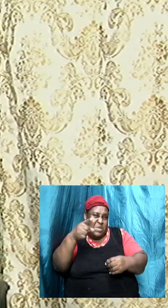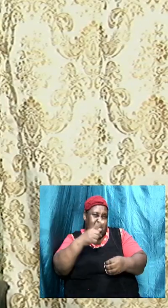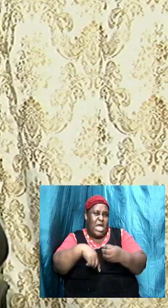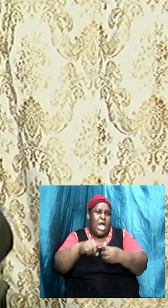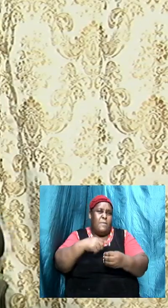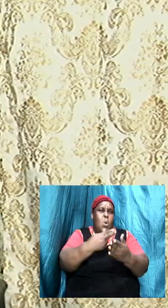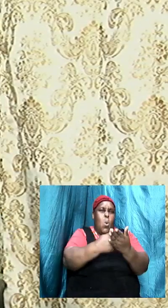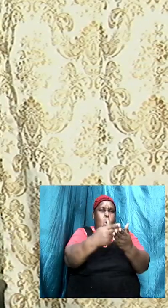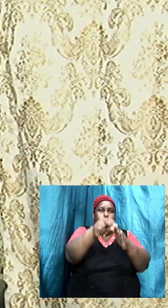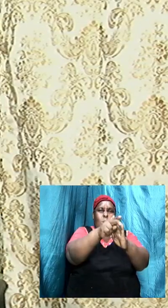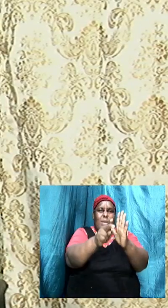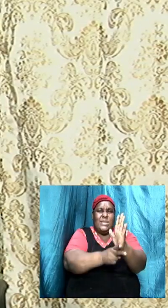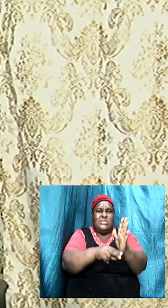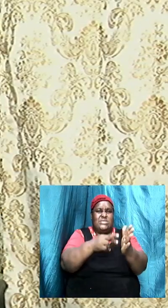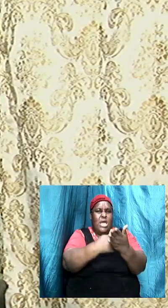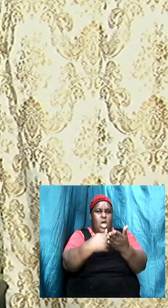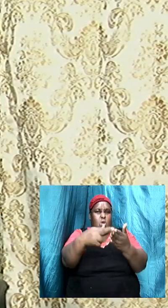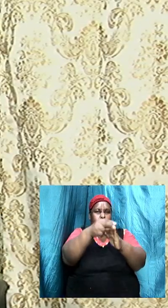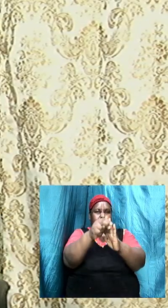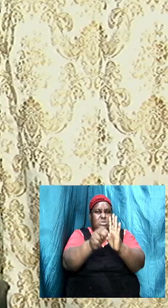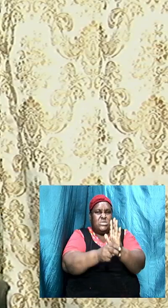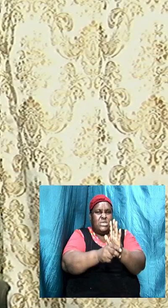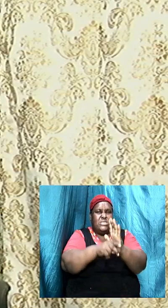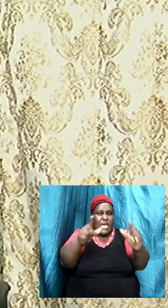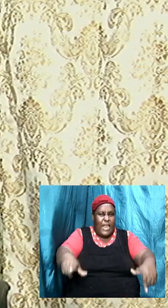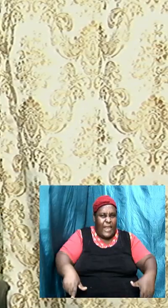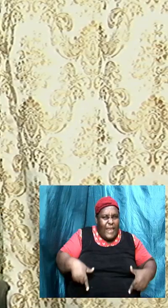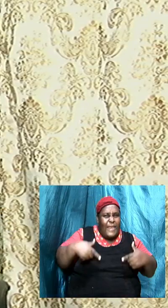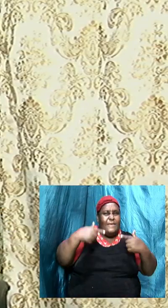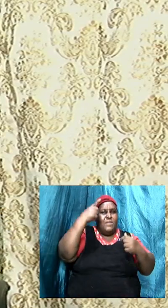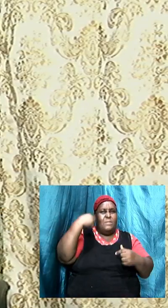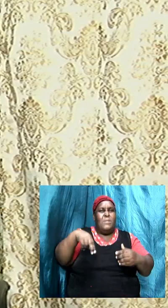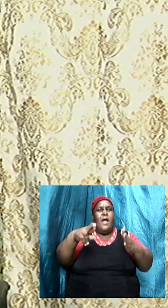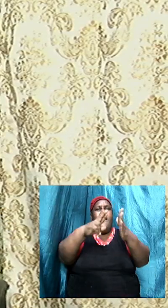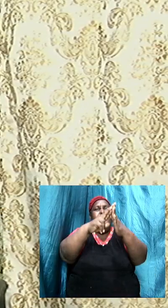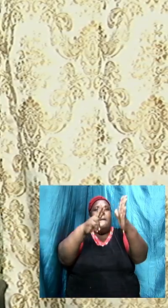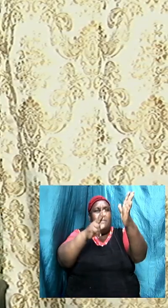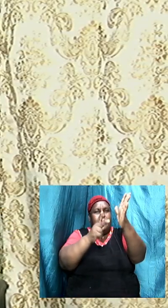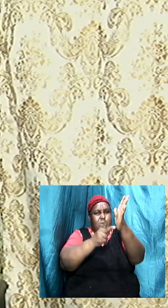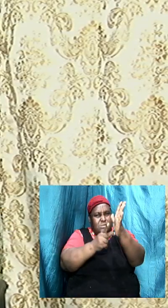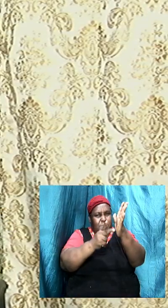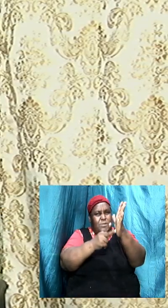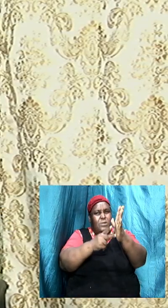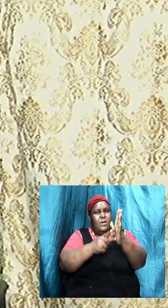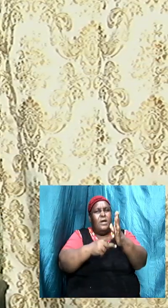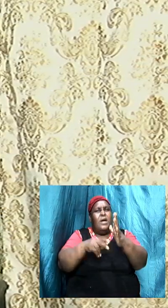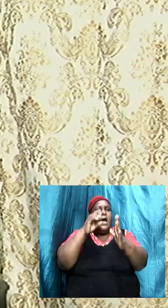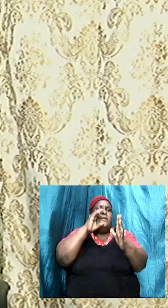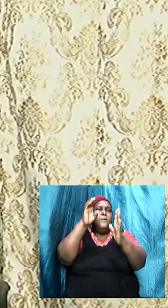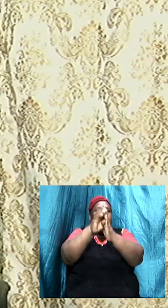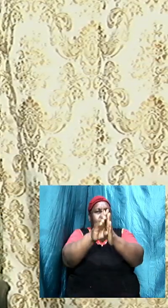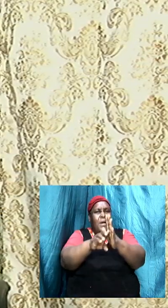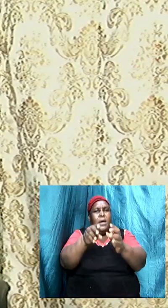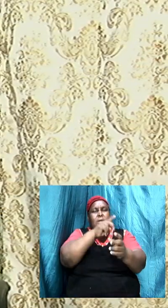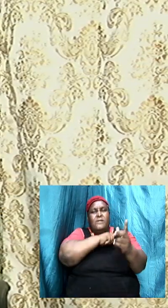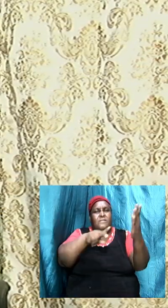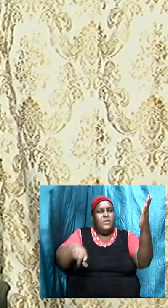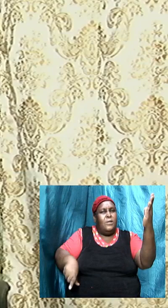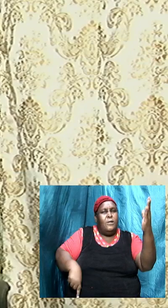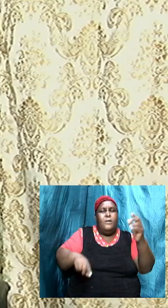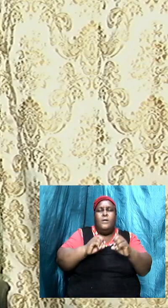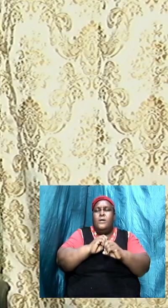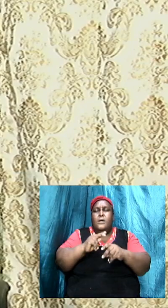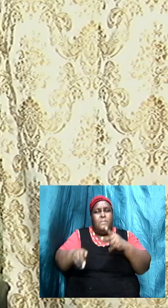righteousness and living by the principles and the commandment of the Lord, people don't want to hear that.